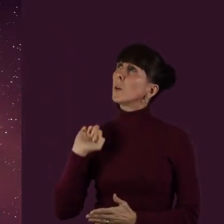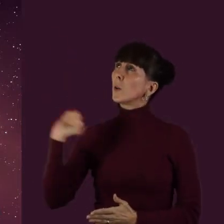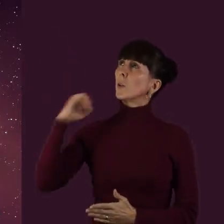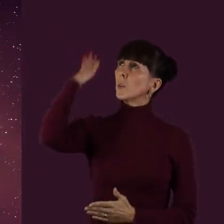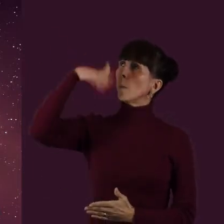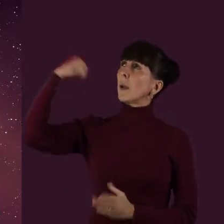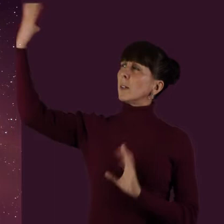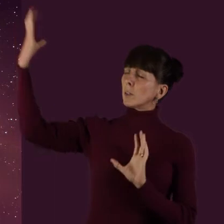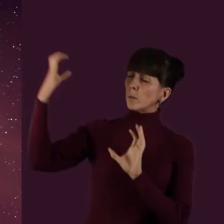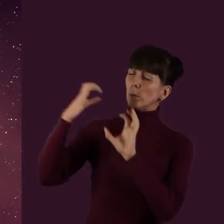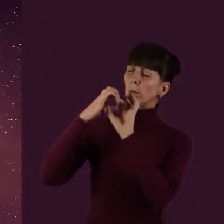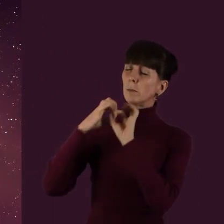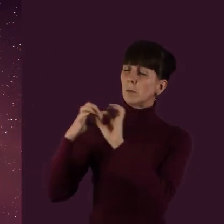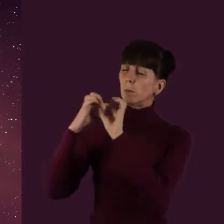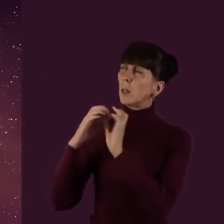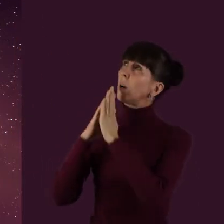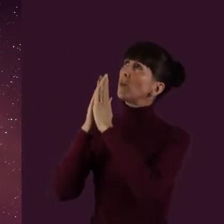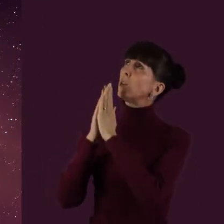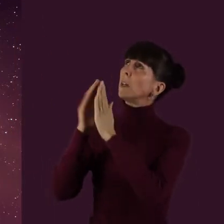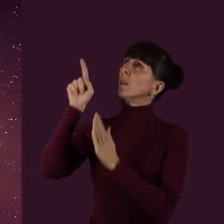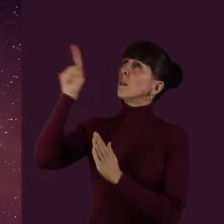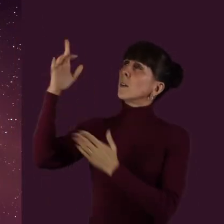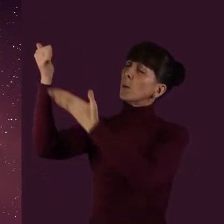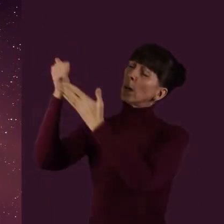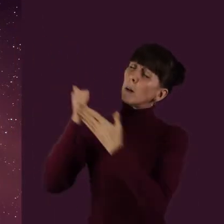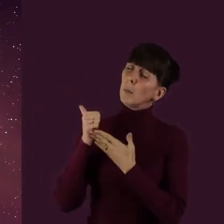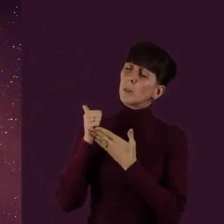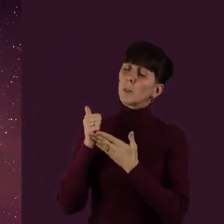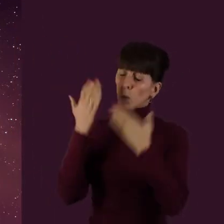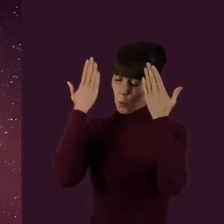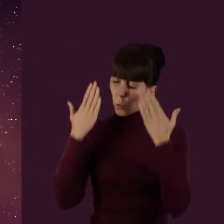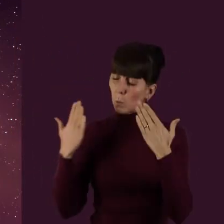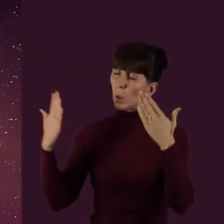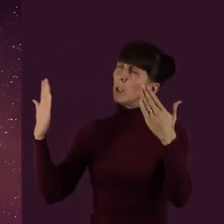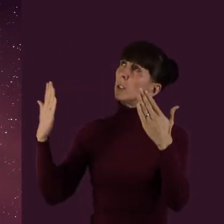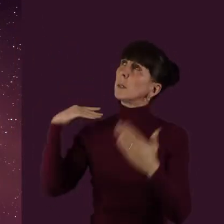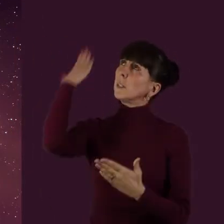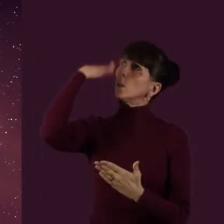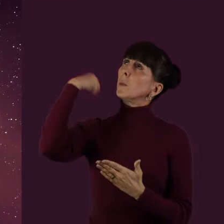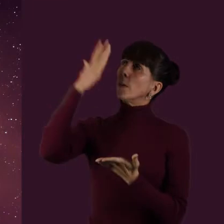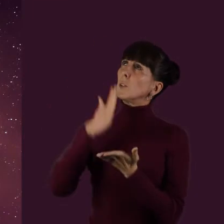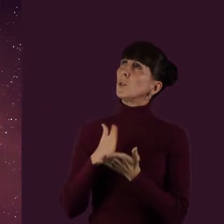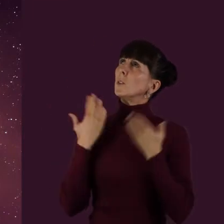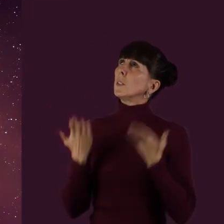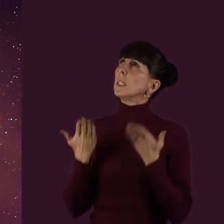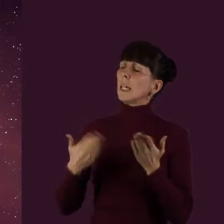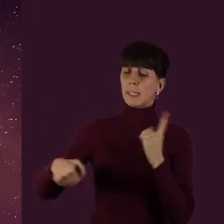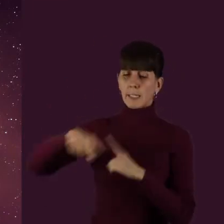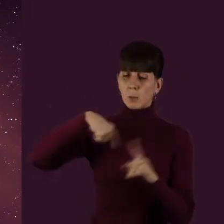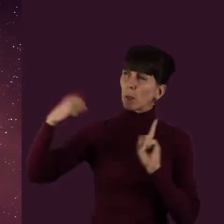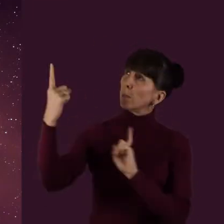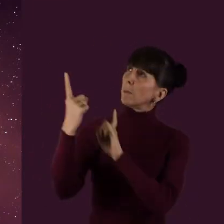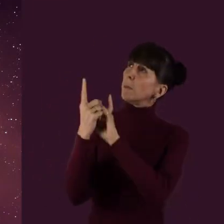with us. Lord, I pray that you would enable us to worship in spirit and in truth today as we gather in this way. Lord,